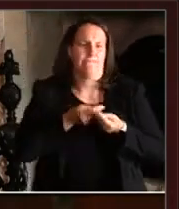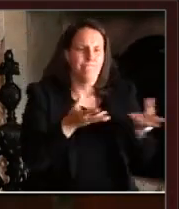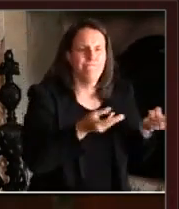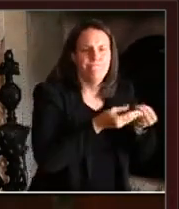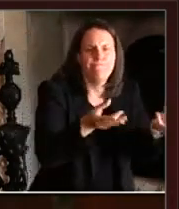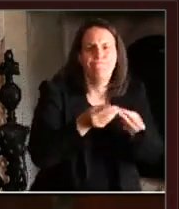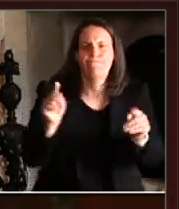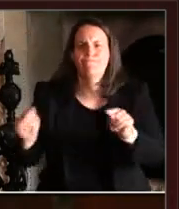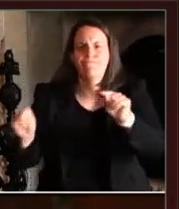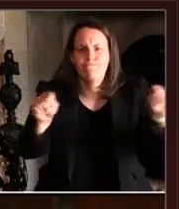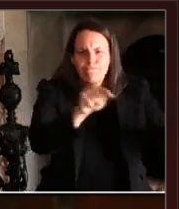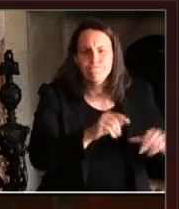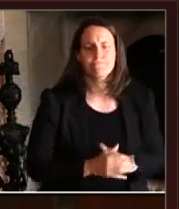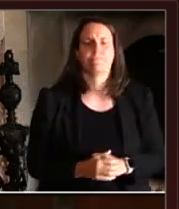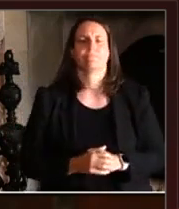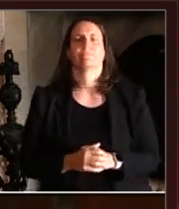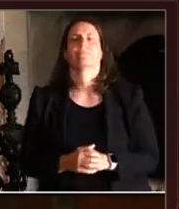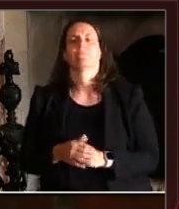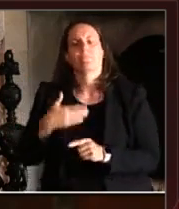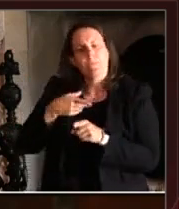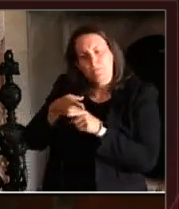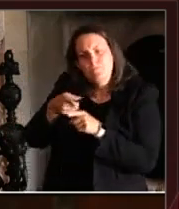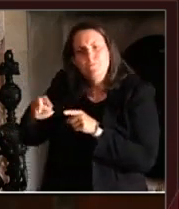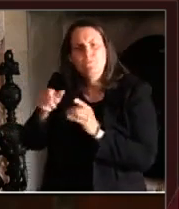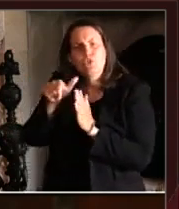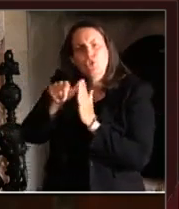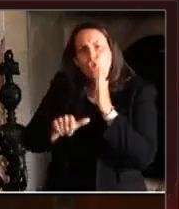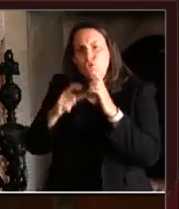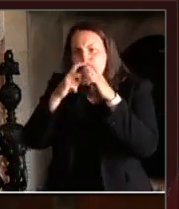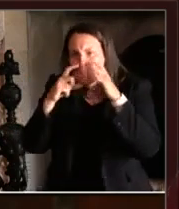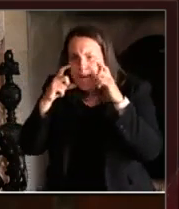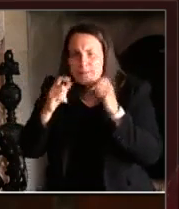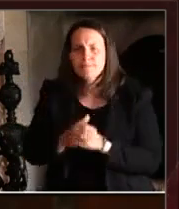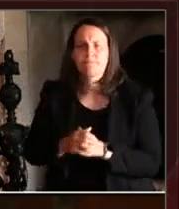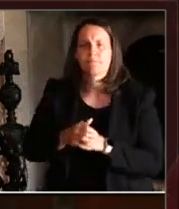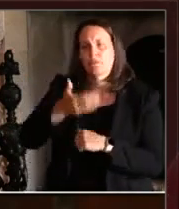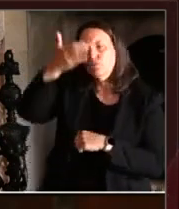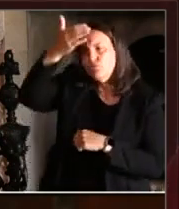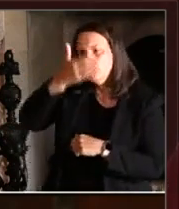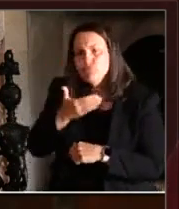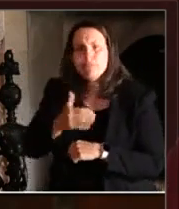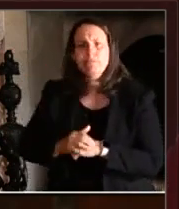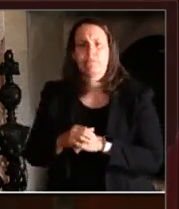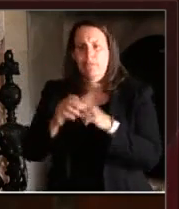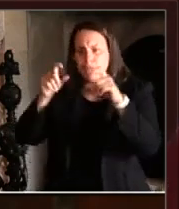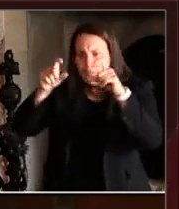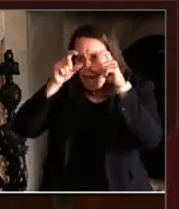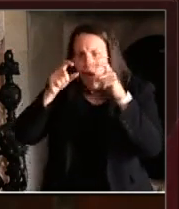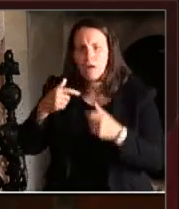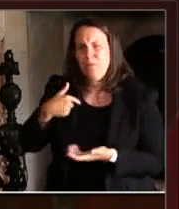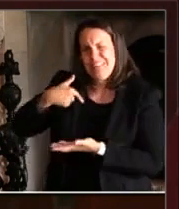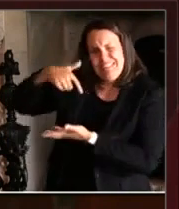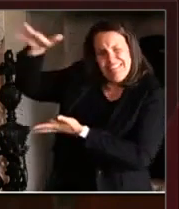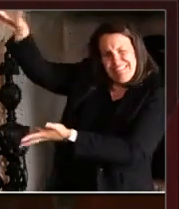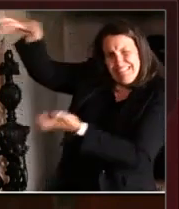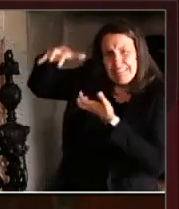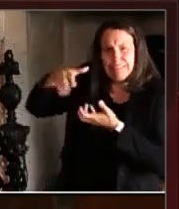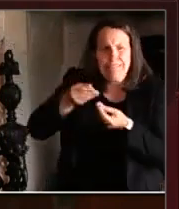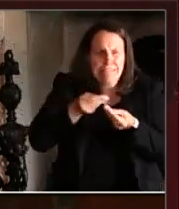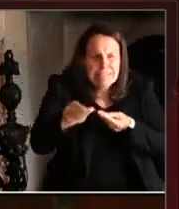face shields and goggles, and 521,000 medical gowns to healthcare providers. They